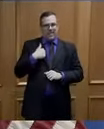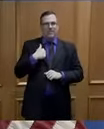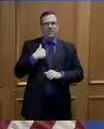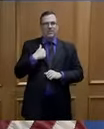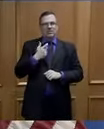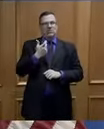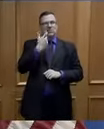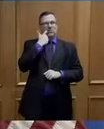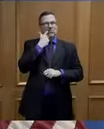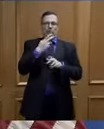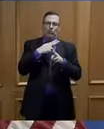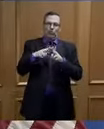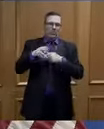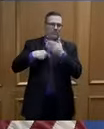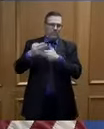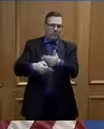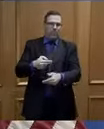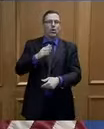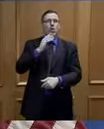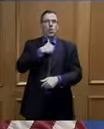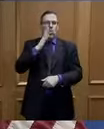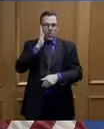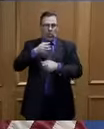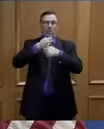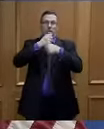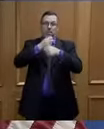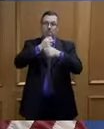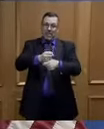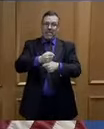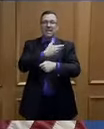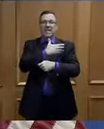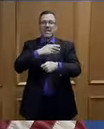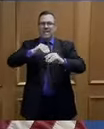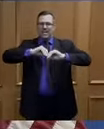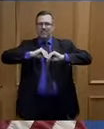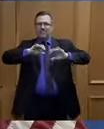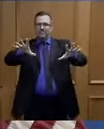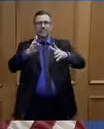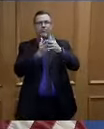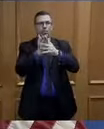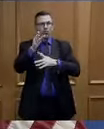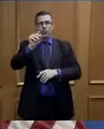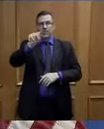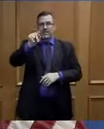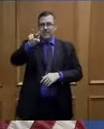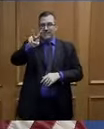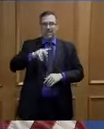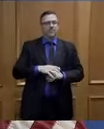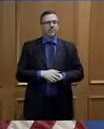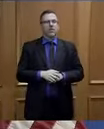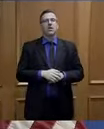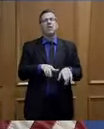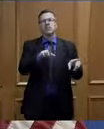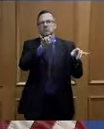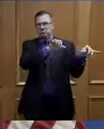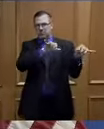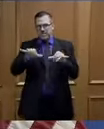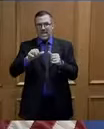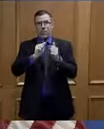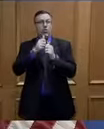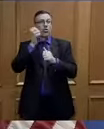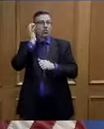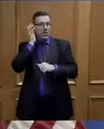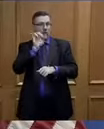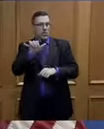be producing and broadcasting actual lessons through TV. We're working on having the same accommodations through radio so